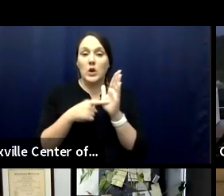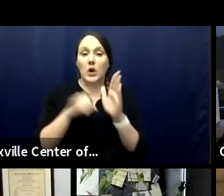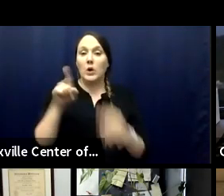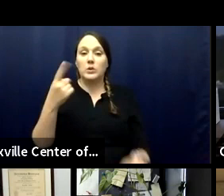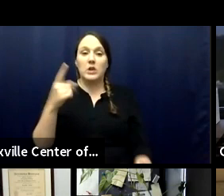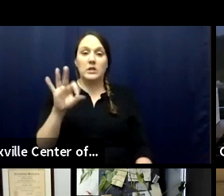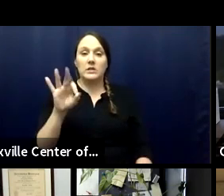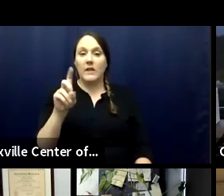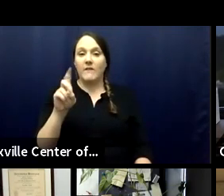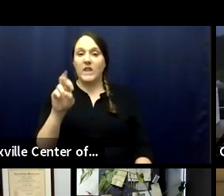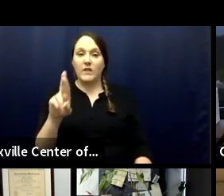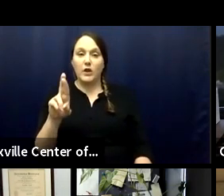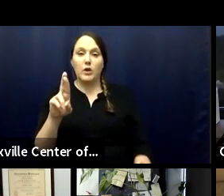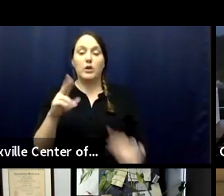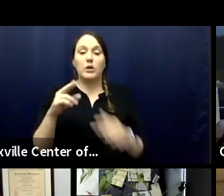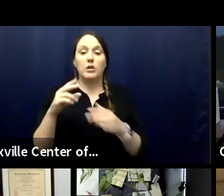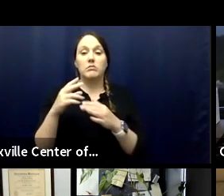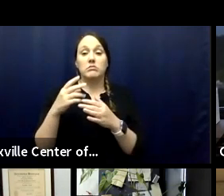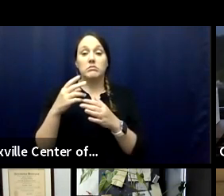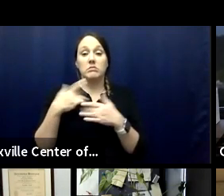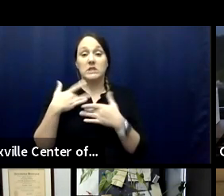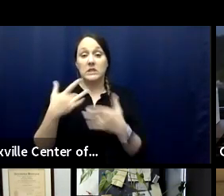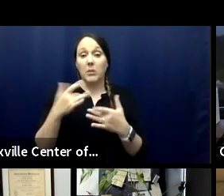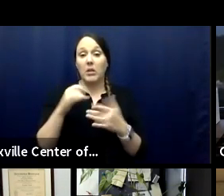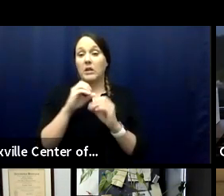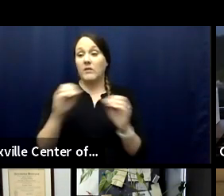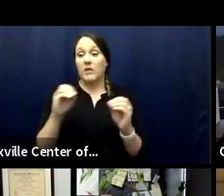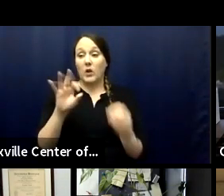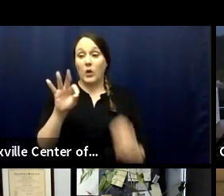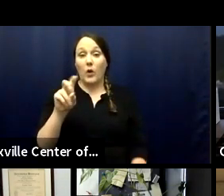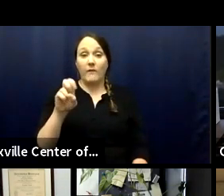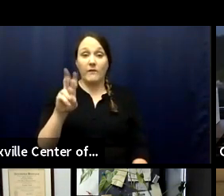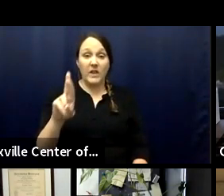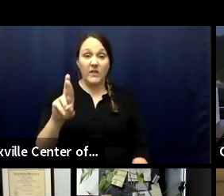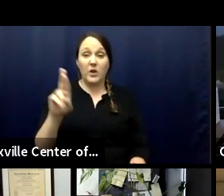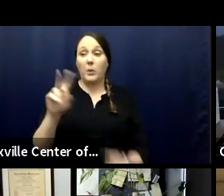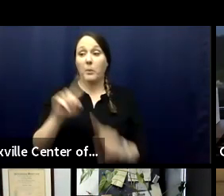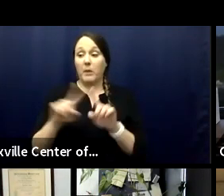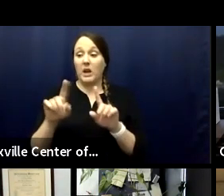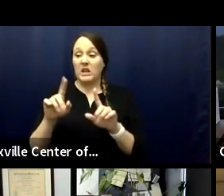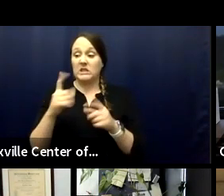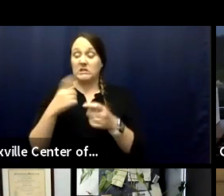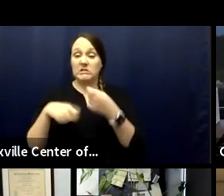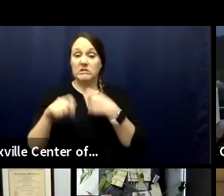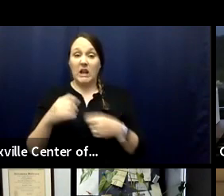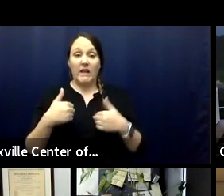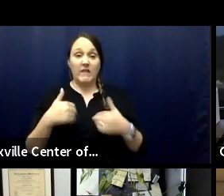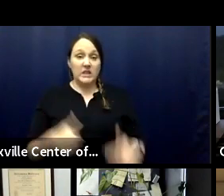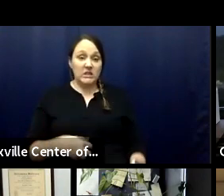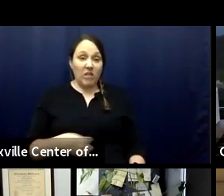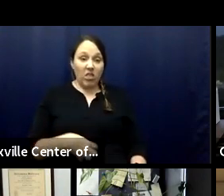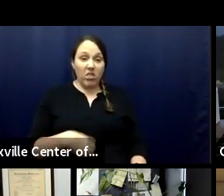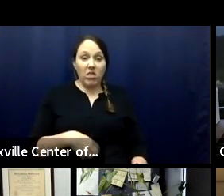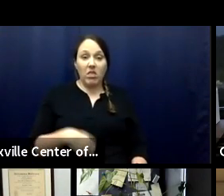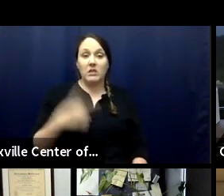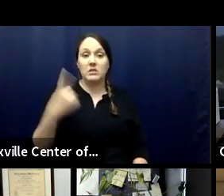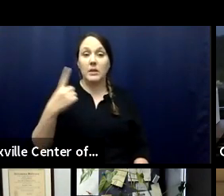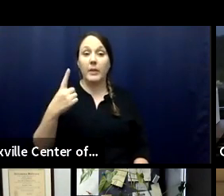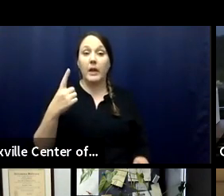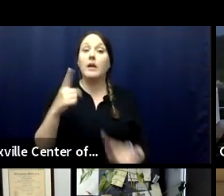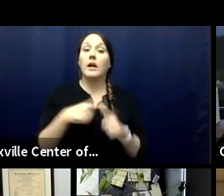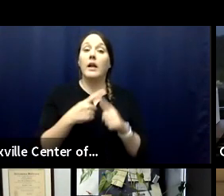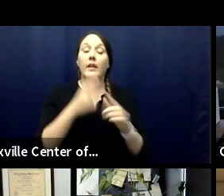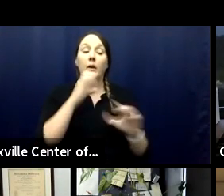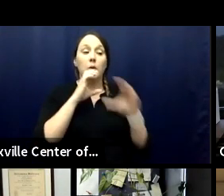fever. Usually they don't have a fever. They have other symptoms like a stomach ache or something like that. And then we communicate with the parents and talk to